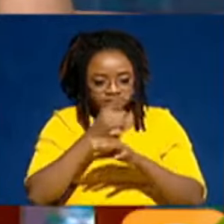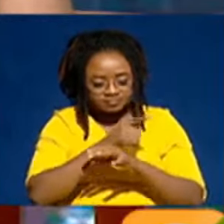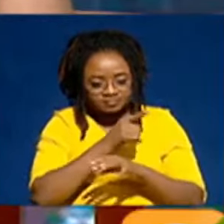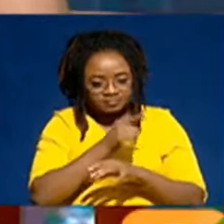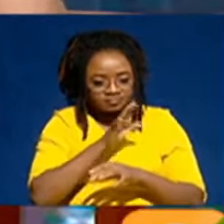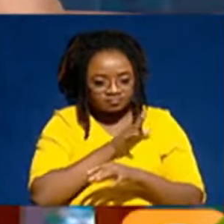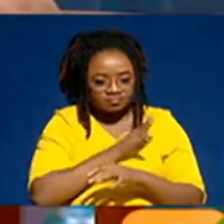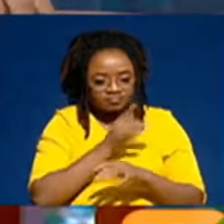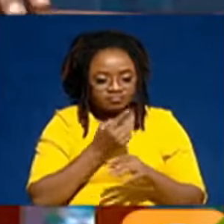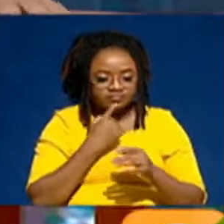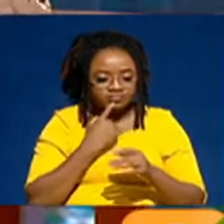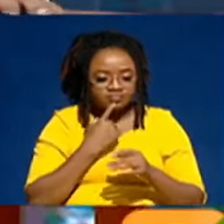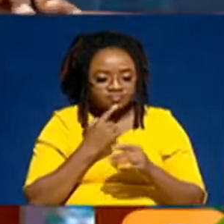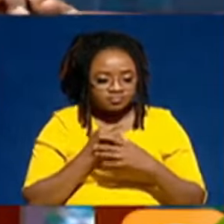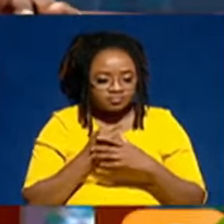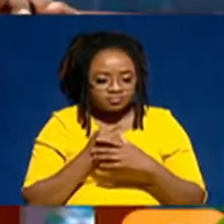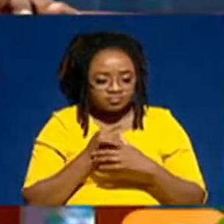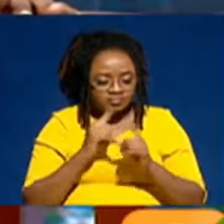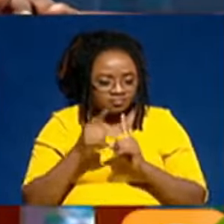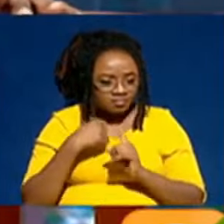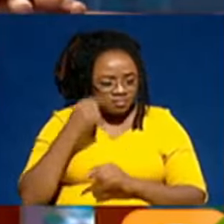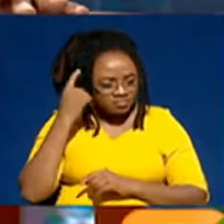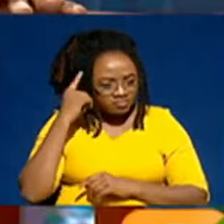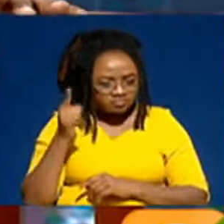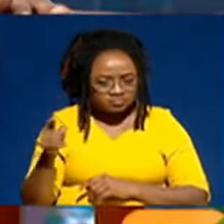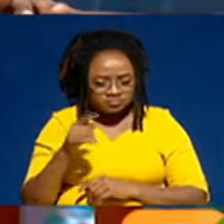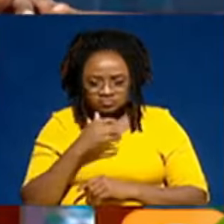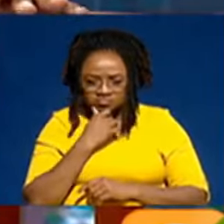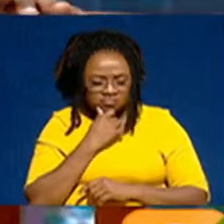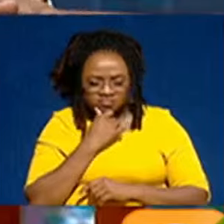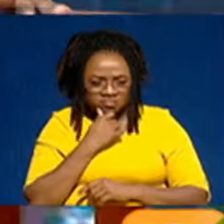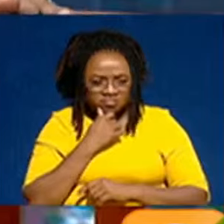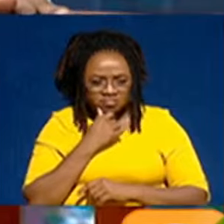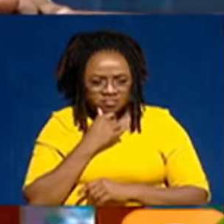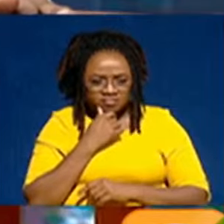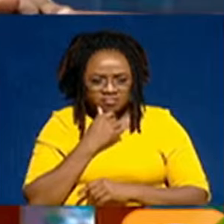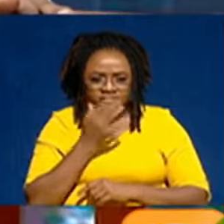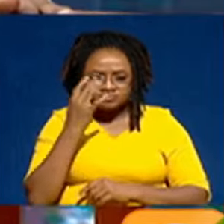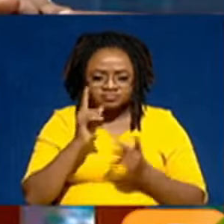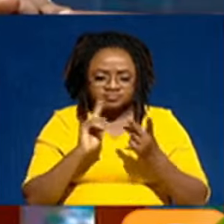I really was wondering, my good friend, the governor,